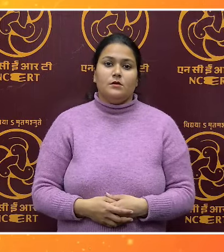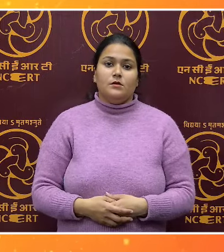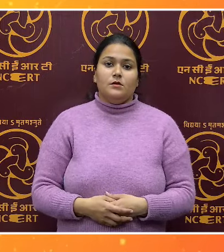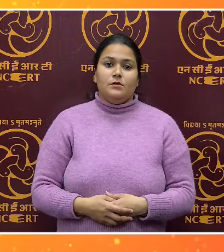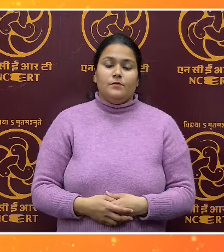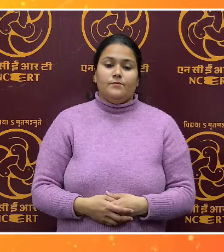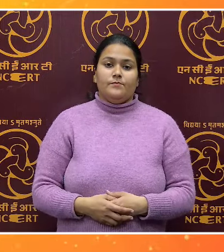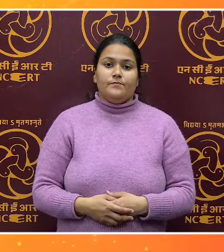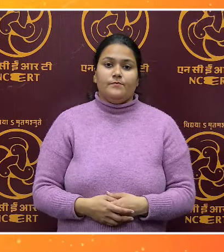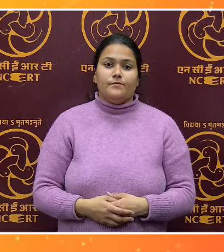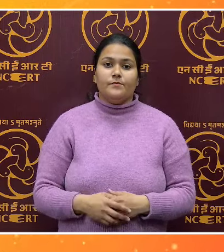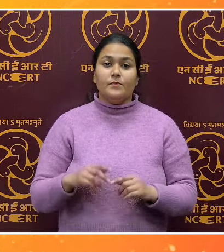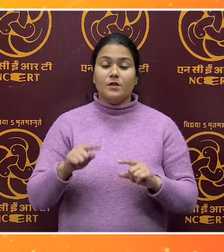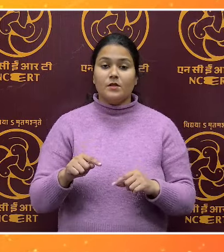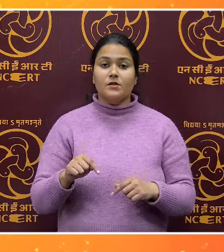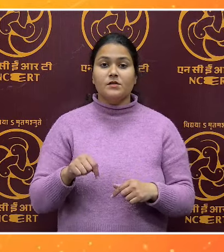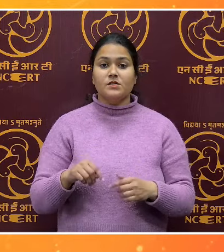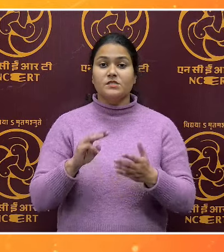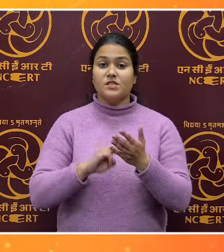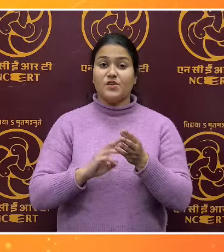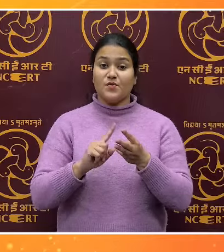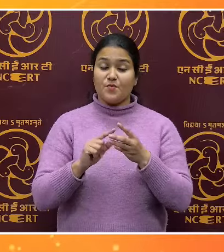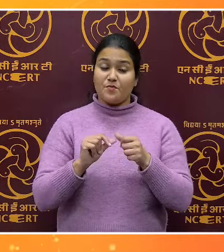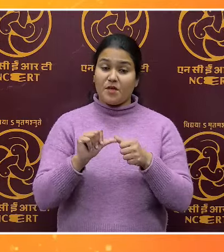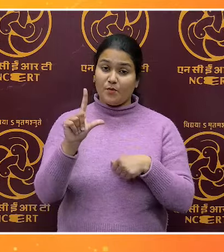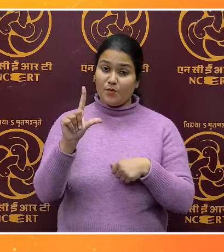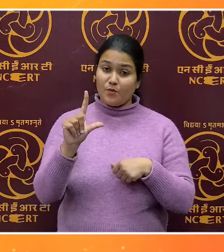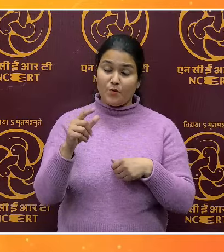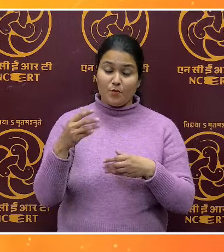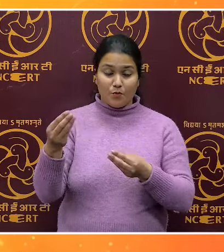forming tendency of transition metals is higher.